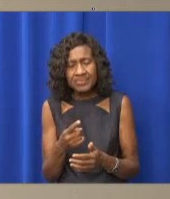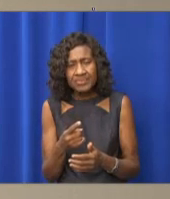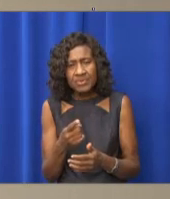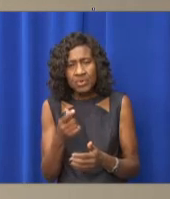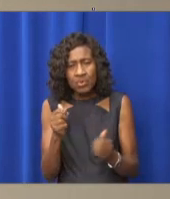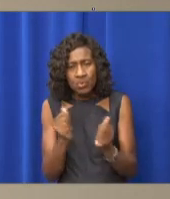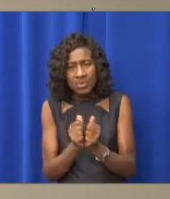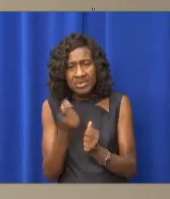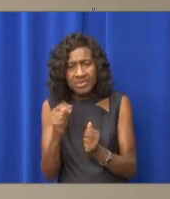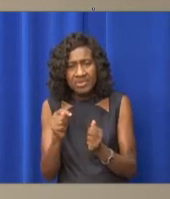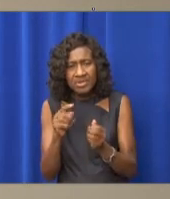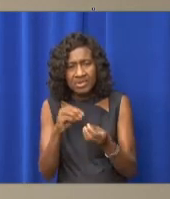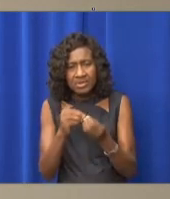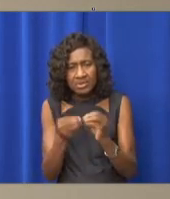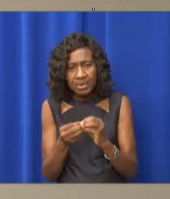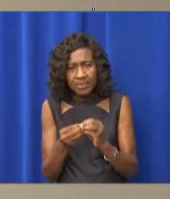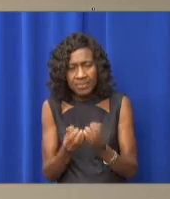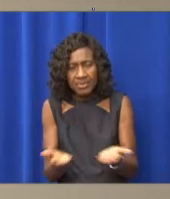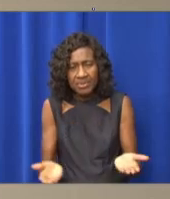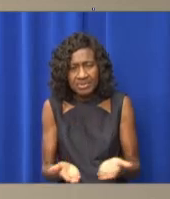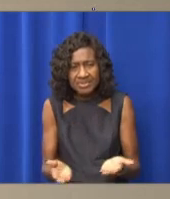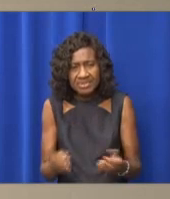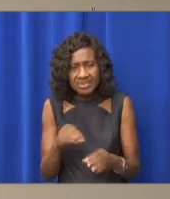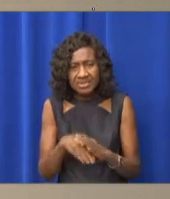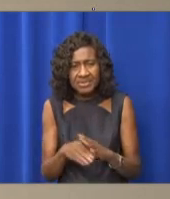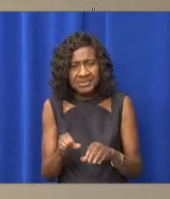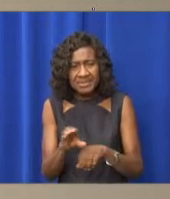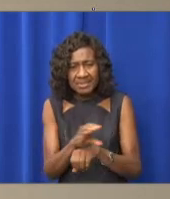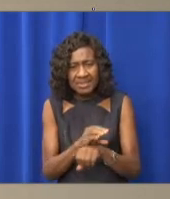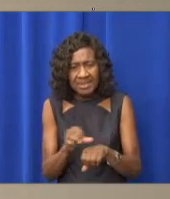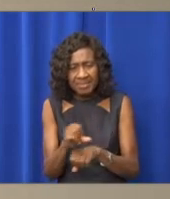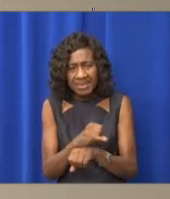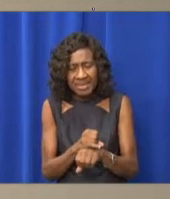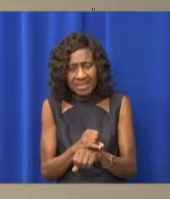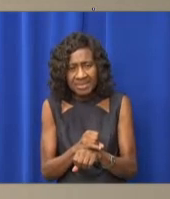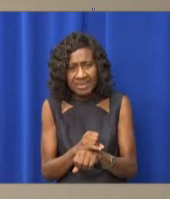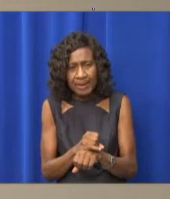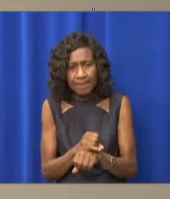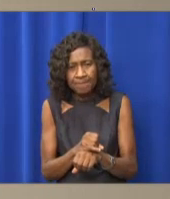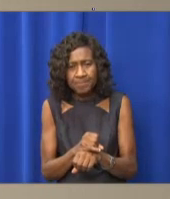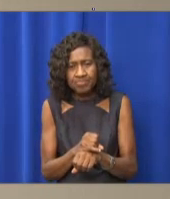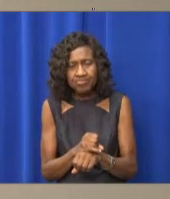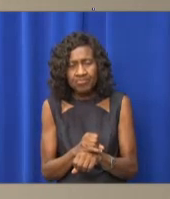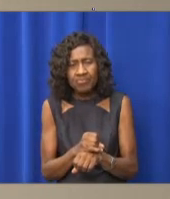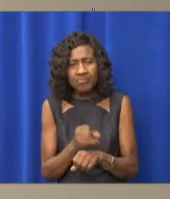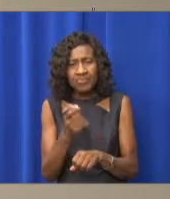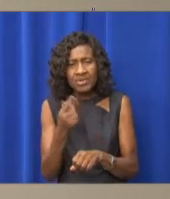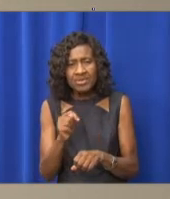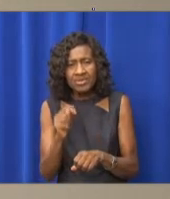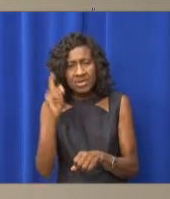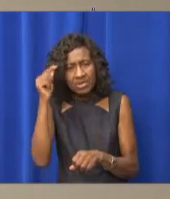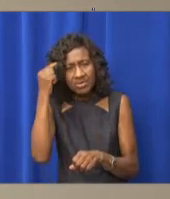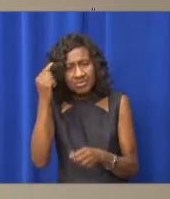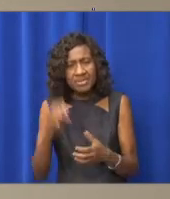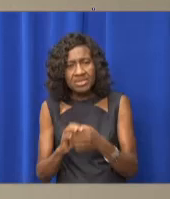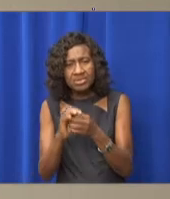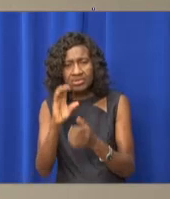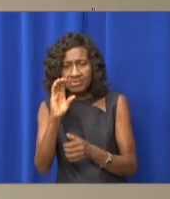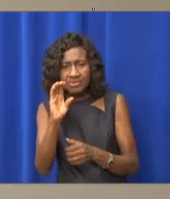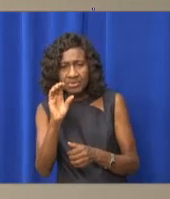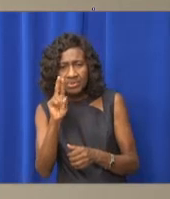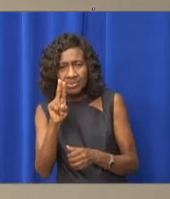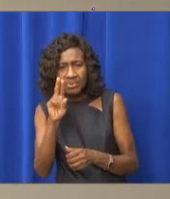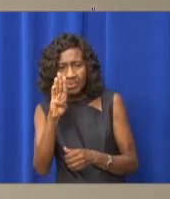the Cuban government has actually been trying to assist other more urgent requests instead. You know, we are